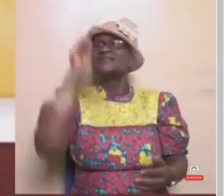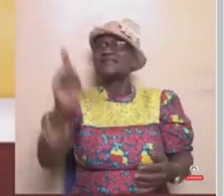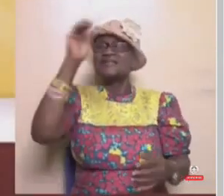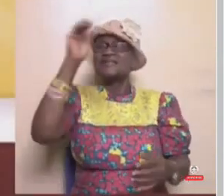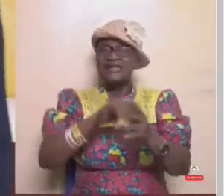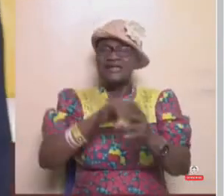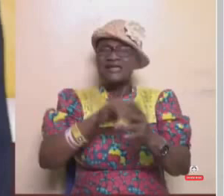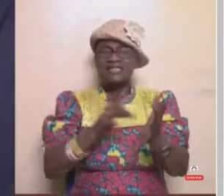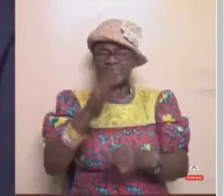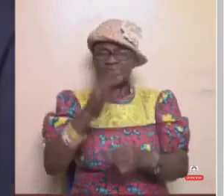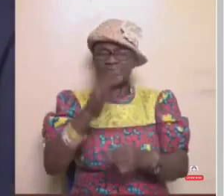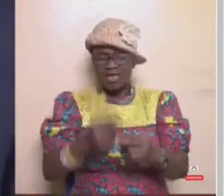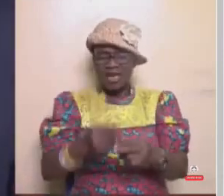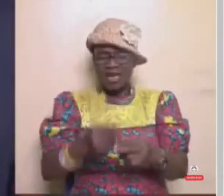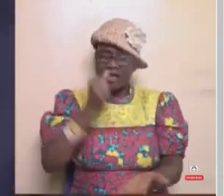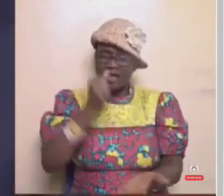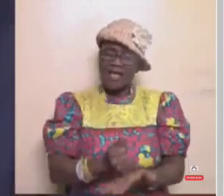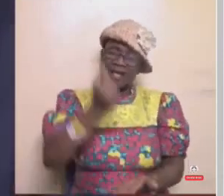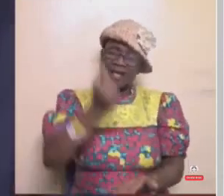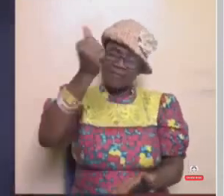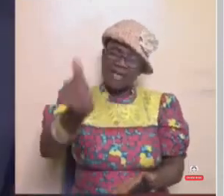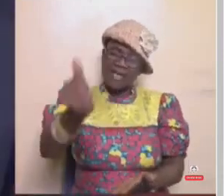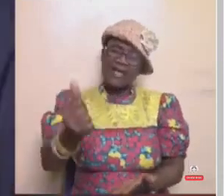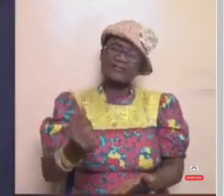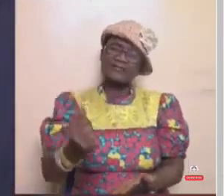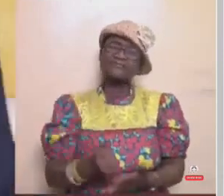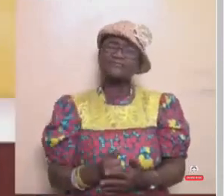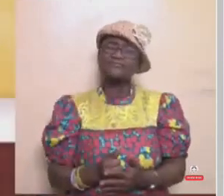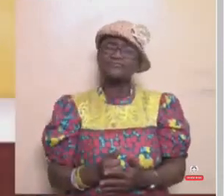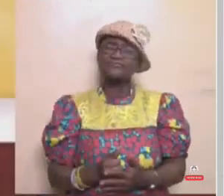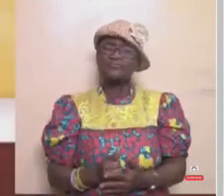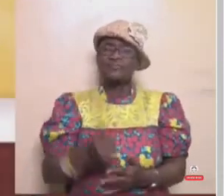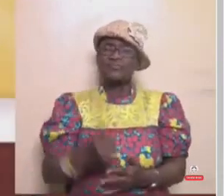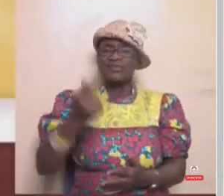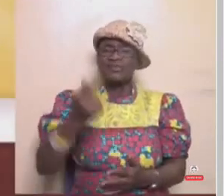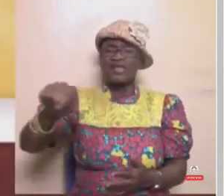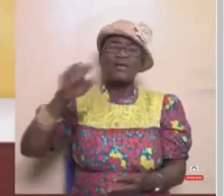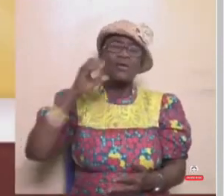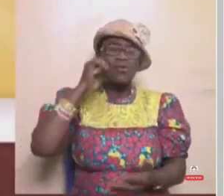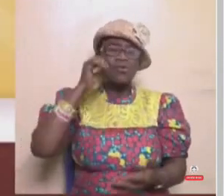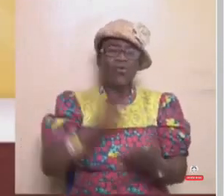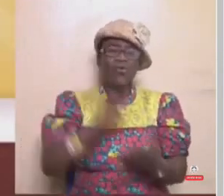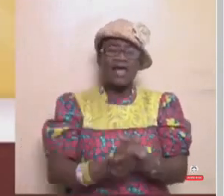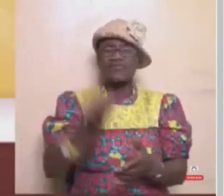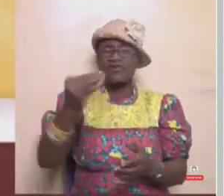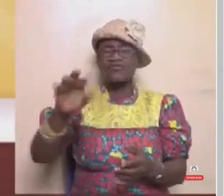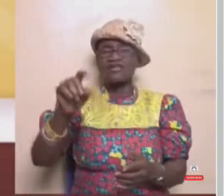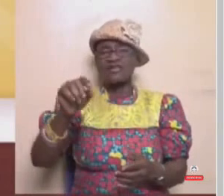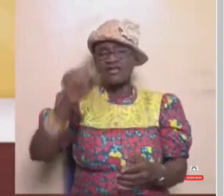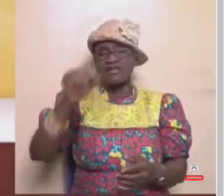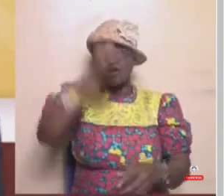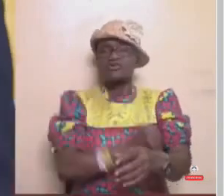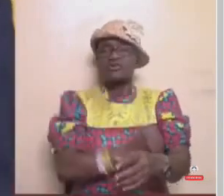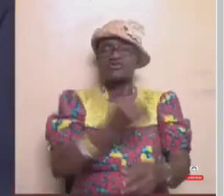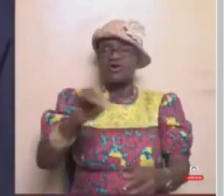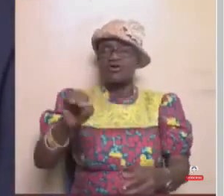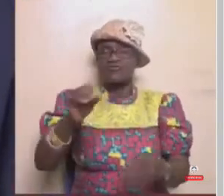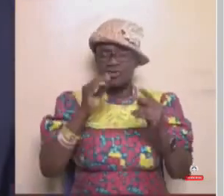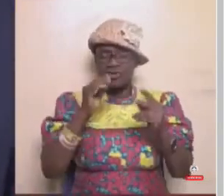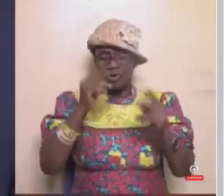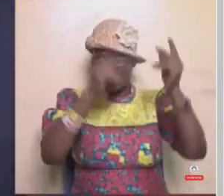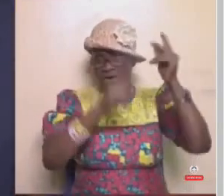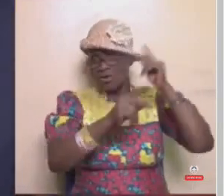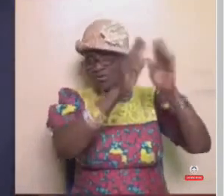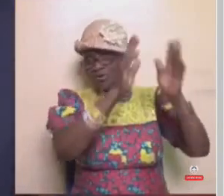Jesus. Amen. The wife of the sons of the prophet did something about